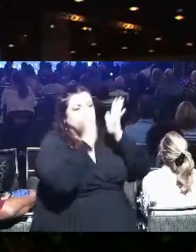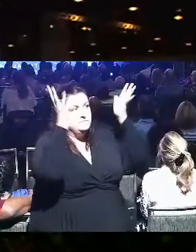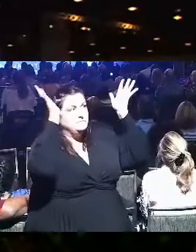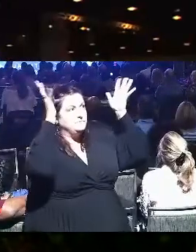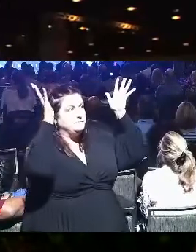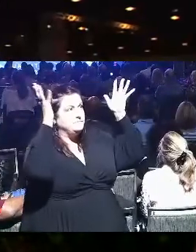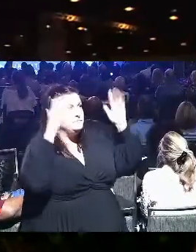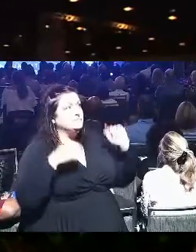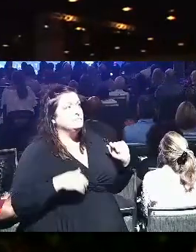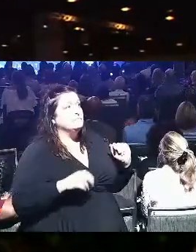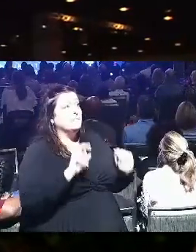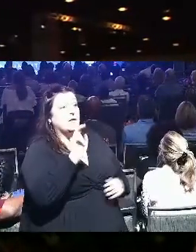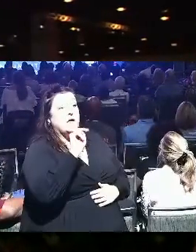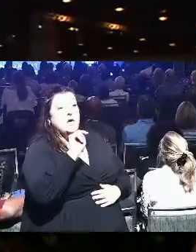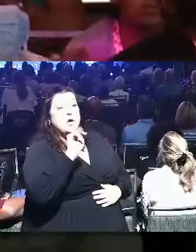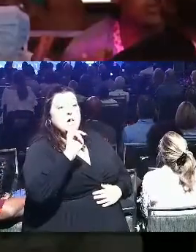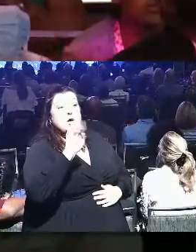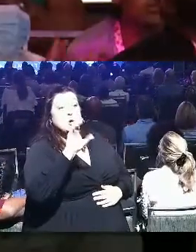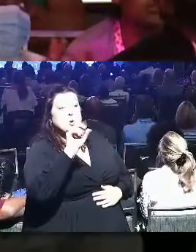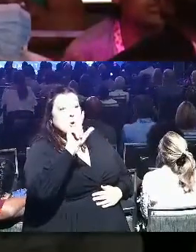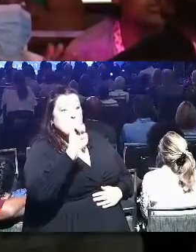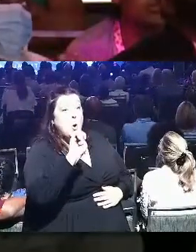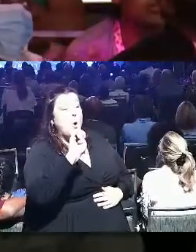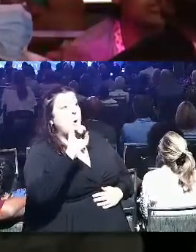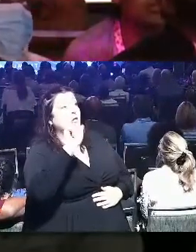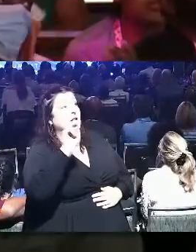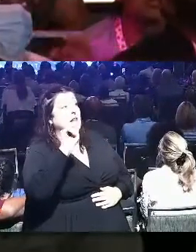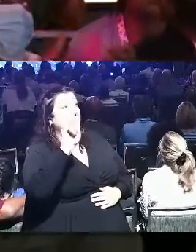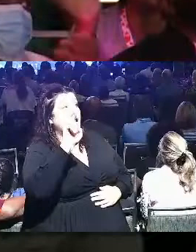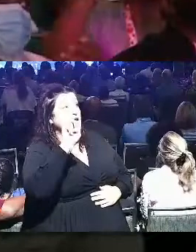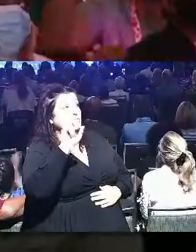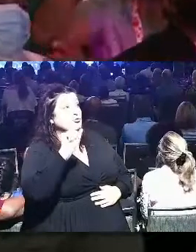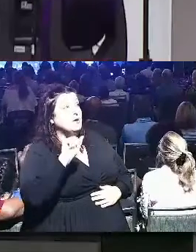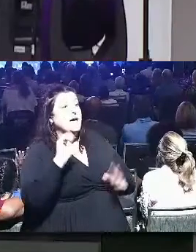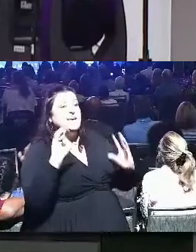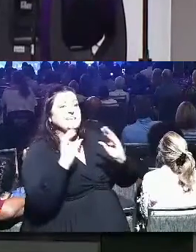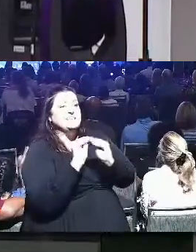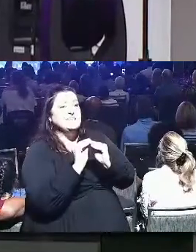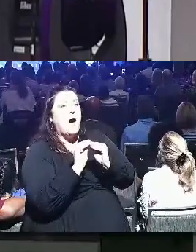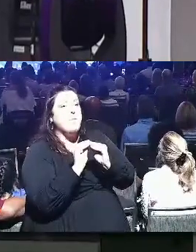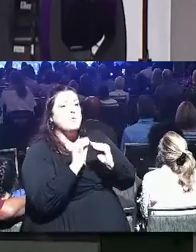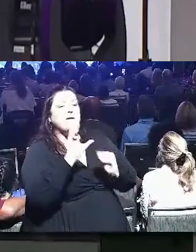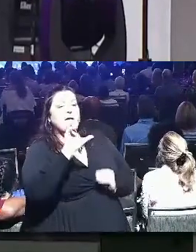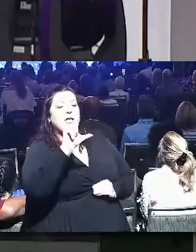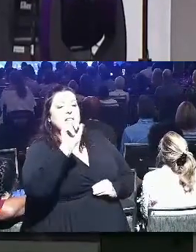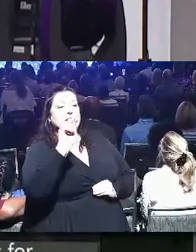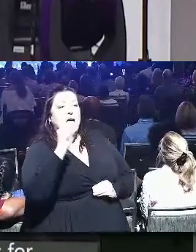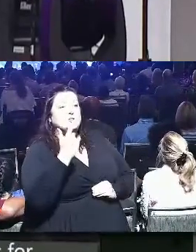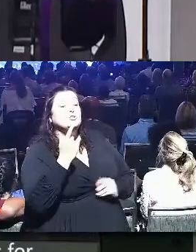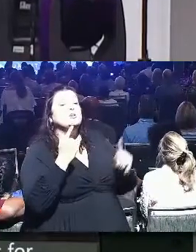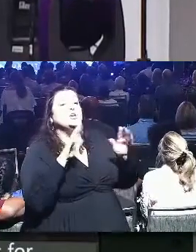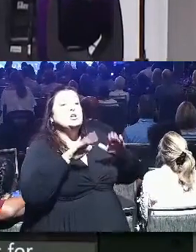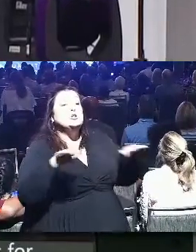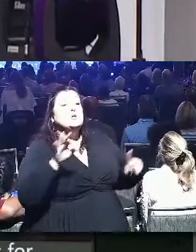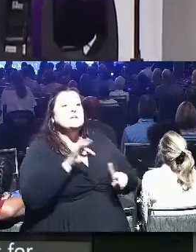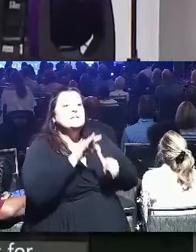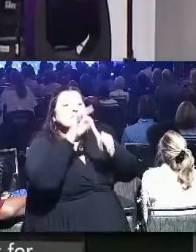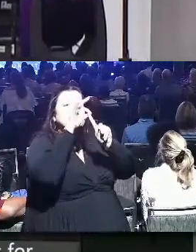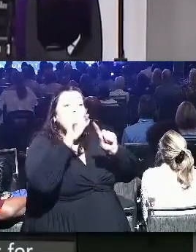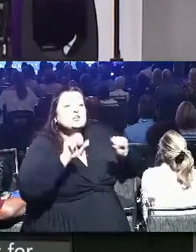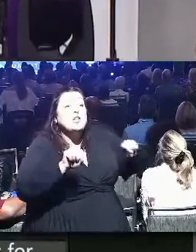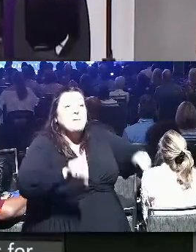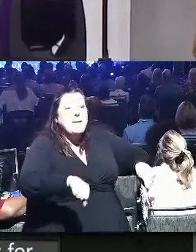Bringing Nicole and Andrea on the Inclusive Impact Summit Lounge for children with special sensitivities and abilities